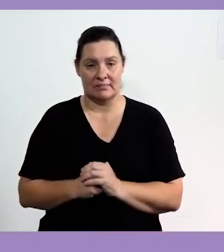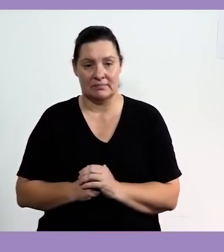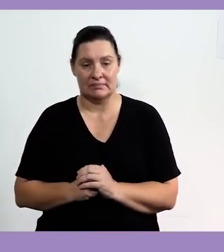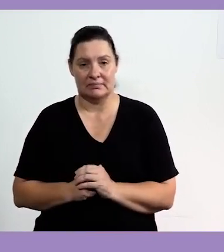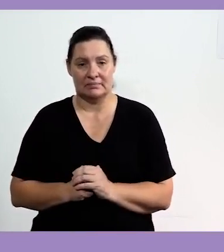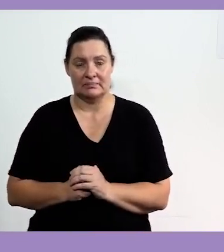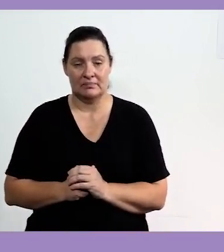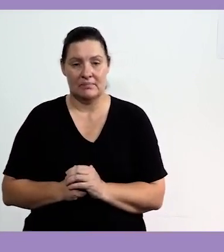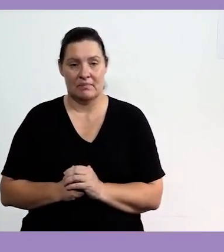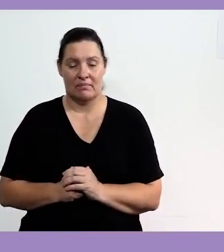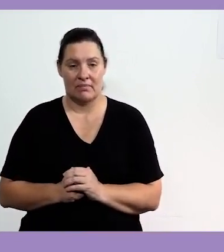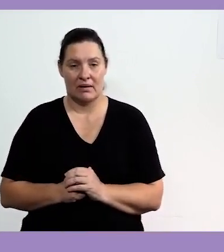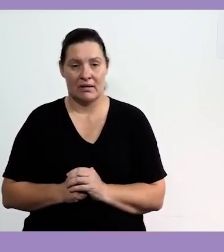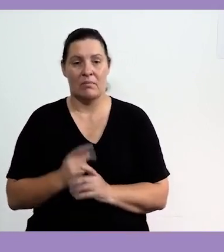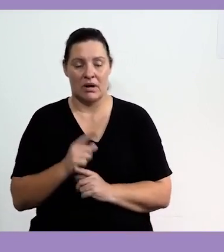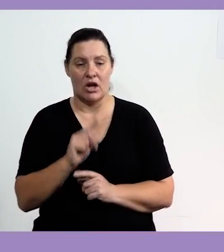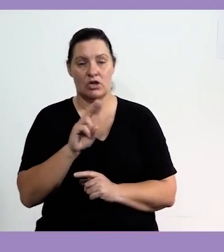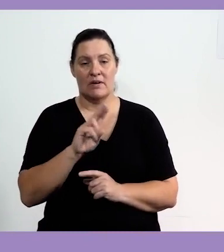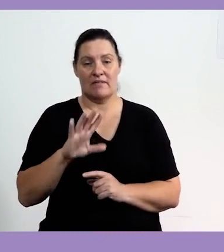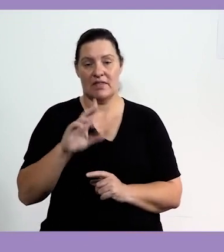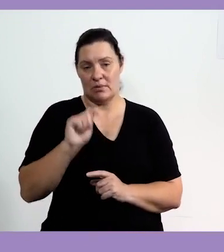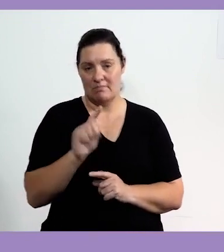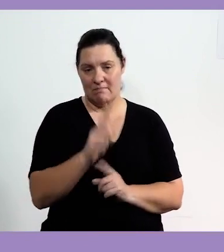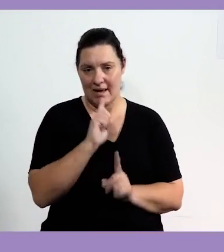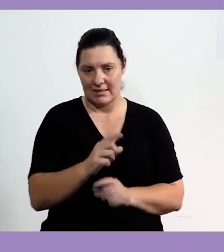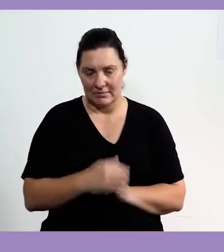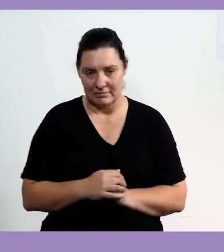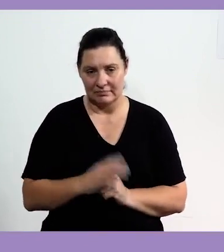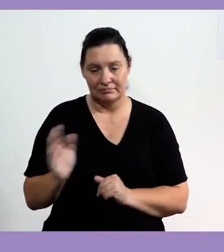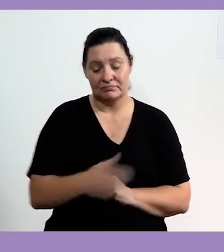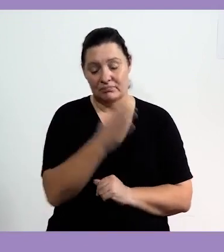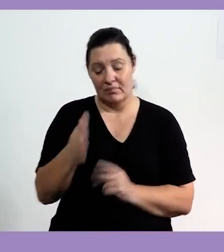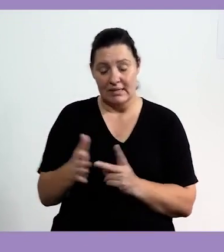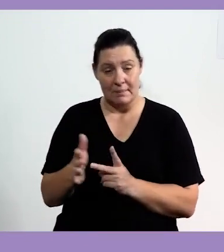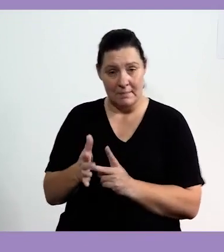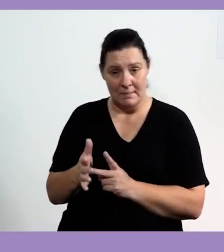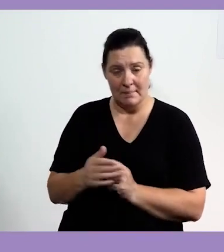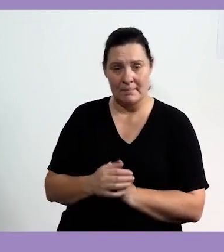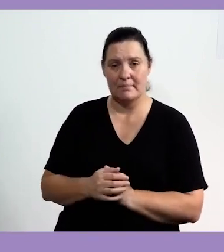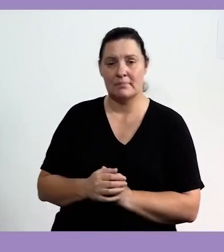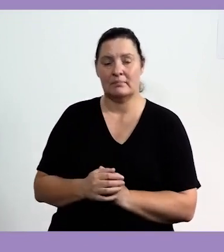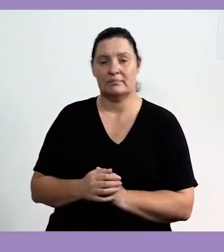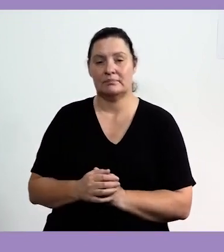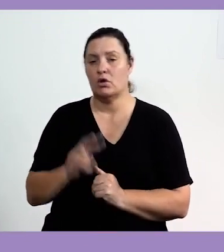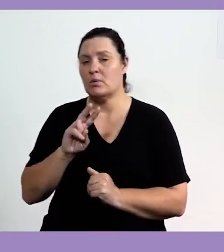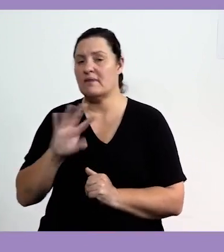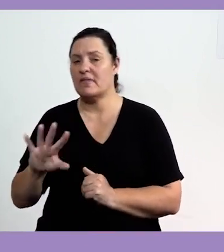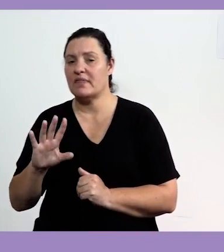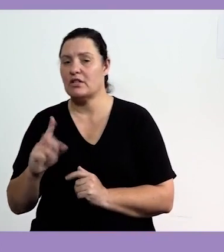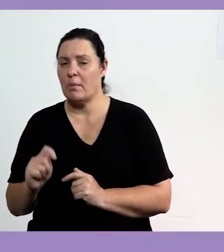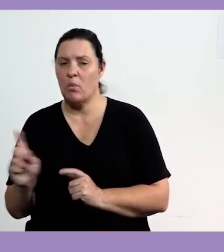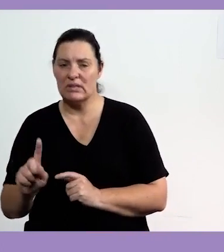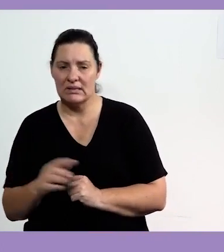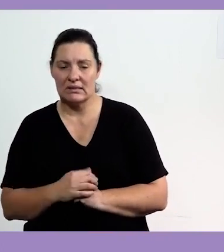be 107 as our answer. Let us do the same thing for this second